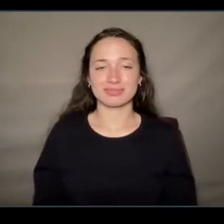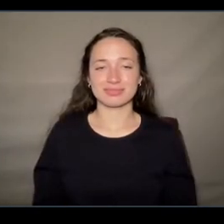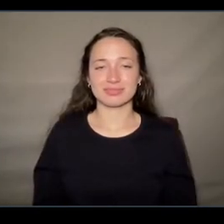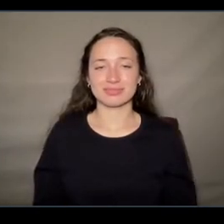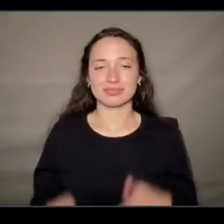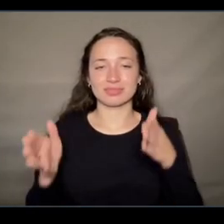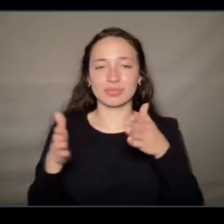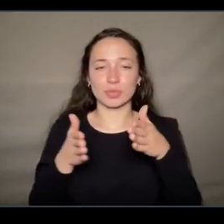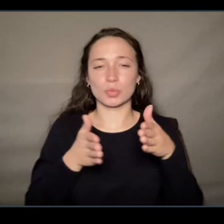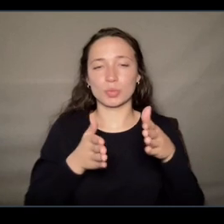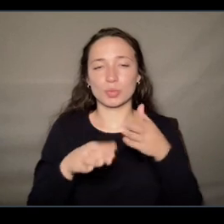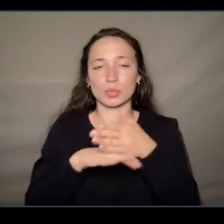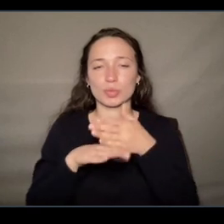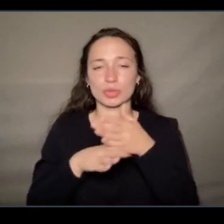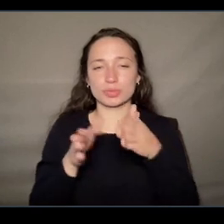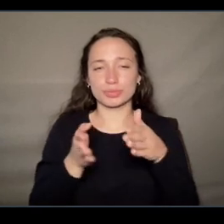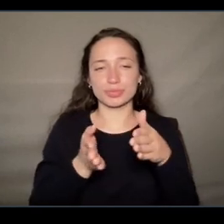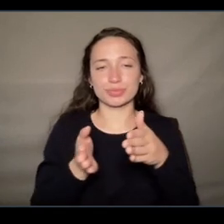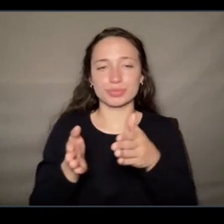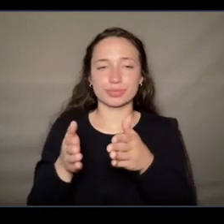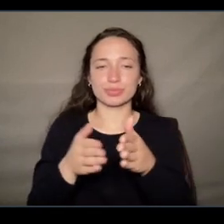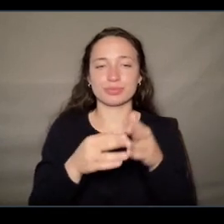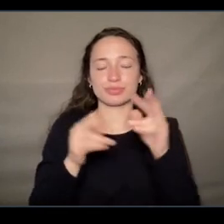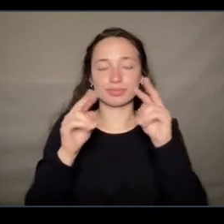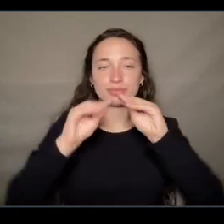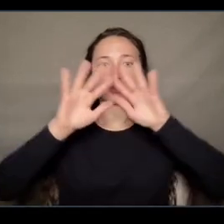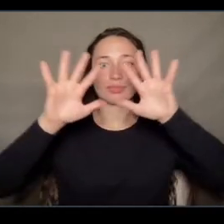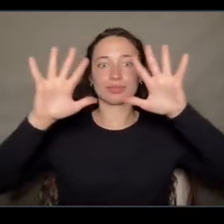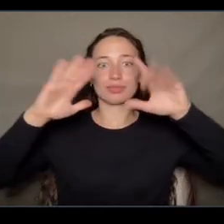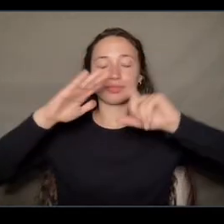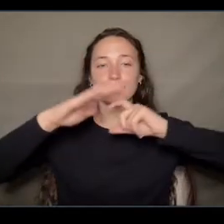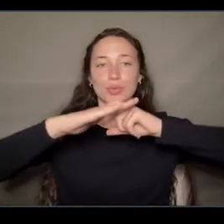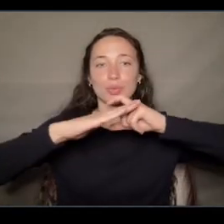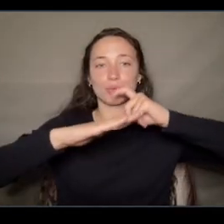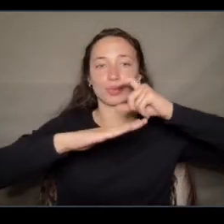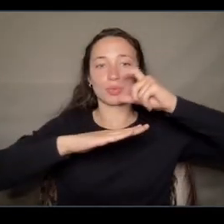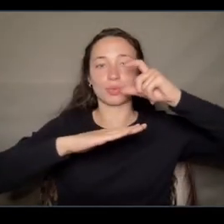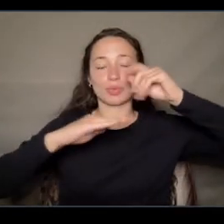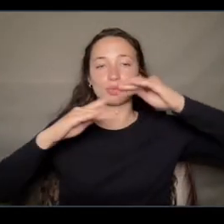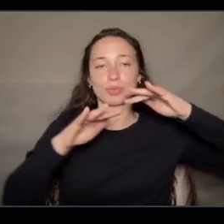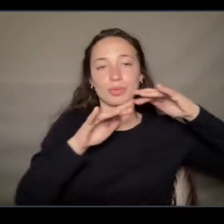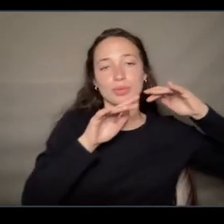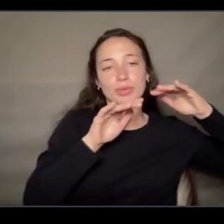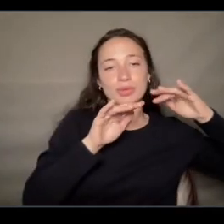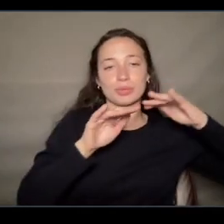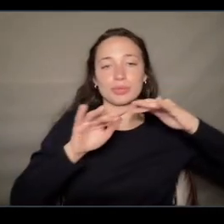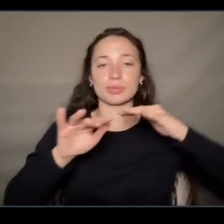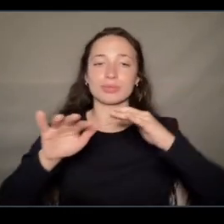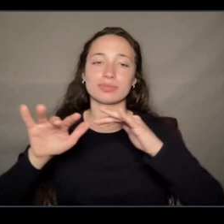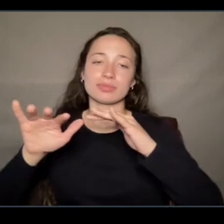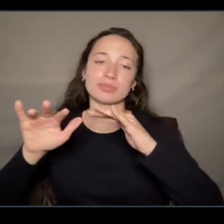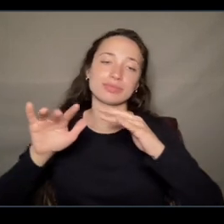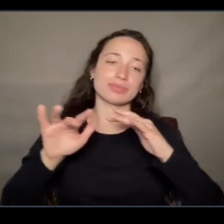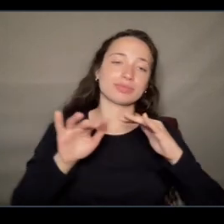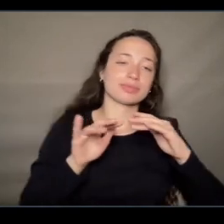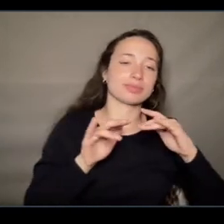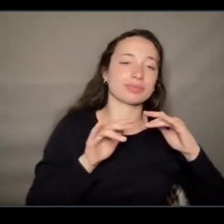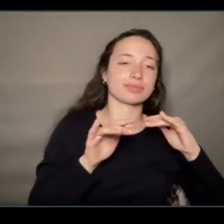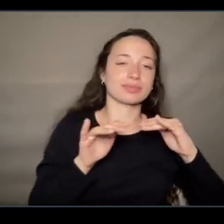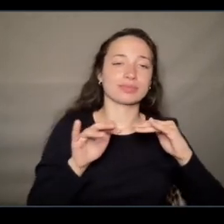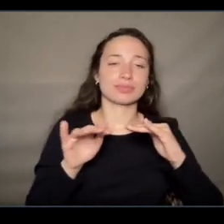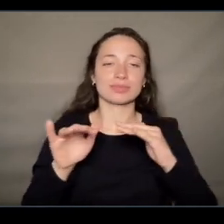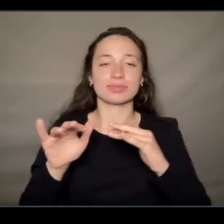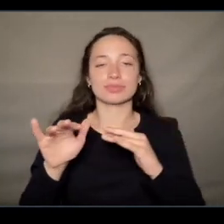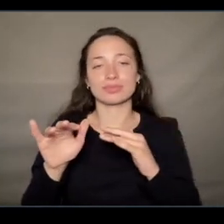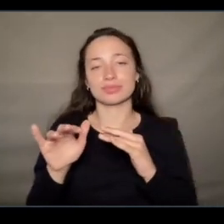From a narrow wooden walkway, watching clear sky moonrise over and across